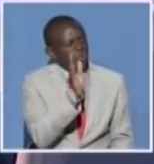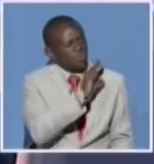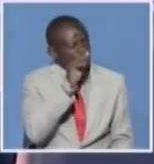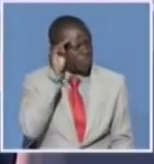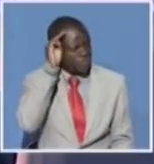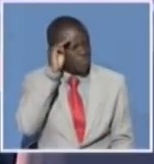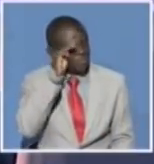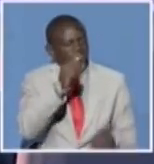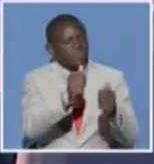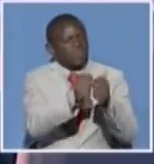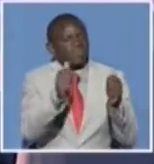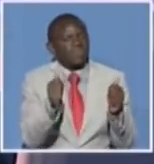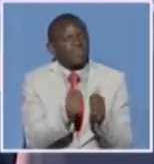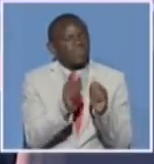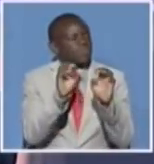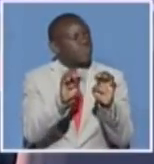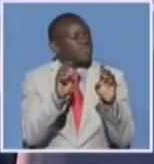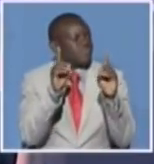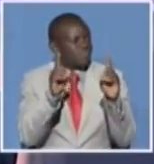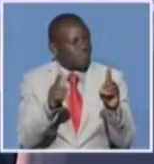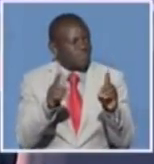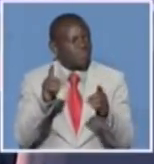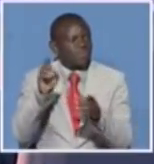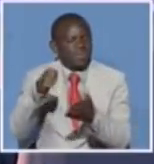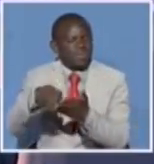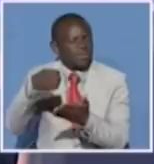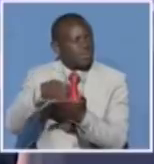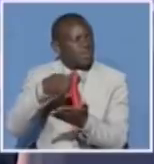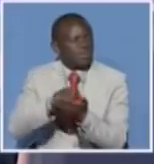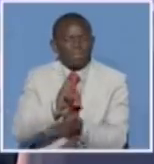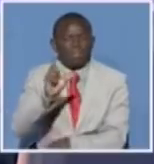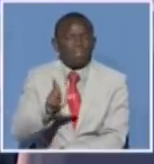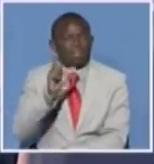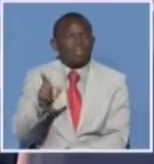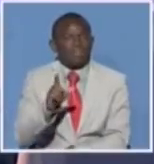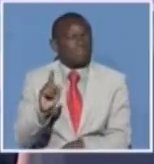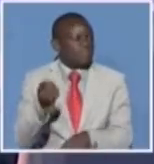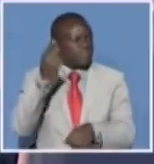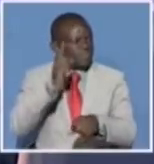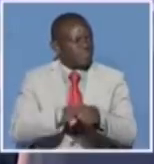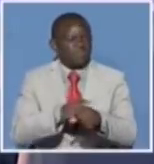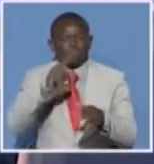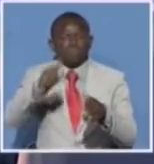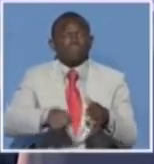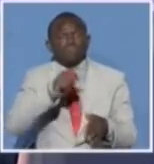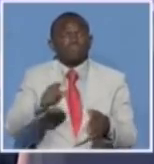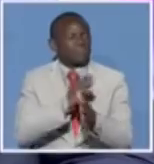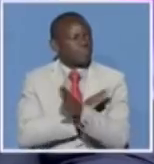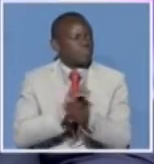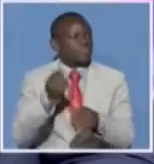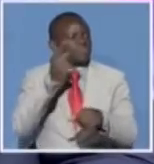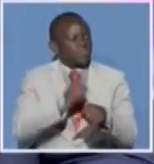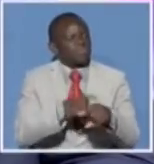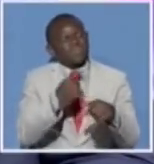scandal. Not happened in recent times that an examination has been suspended and probably nullified. Yes,